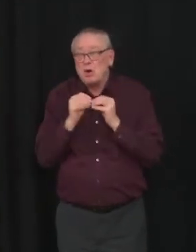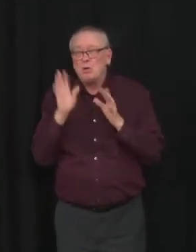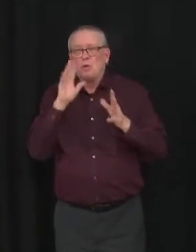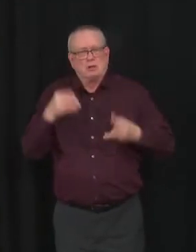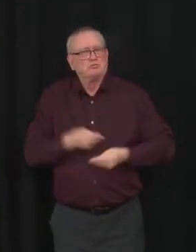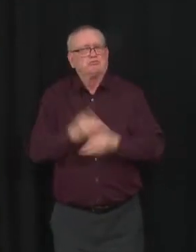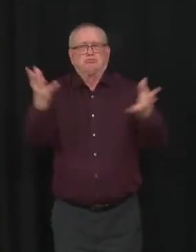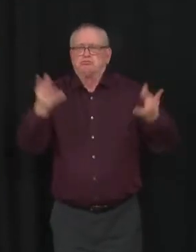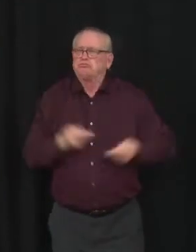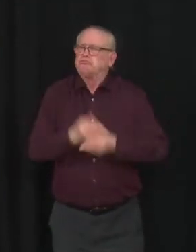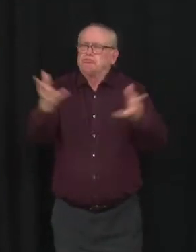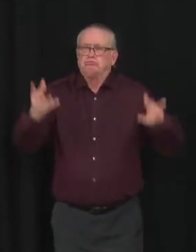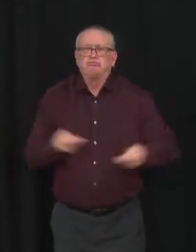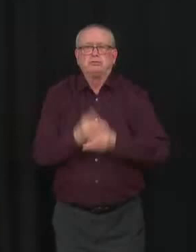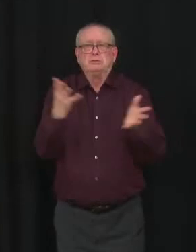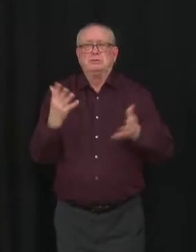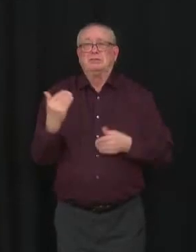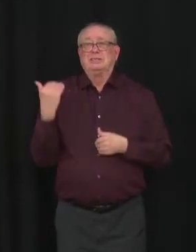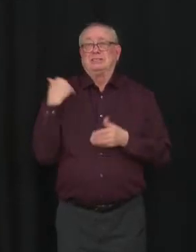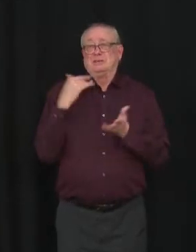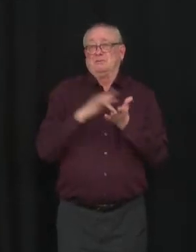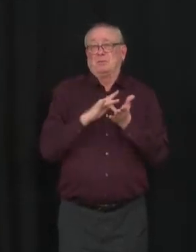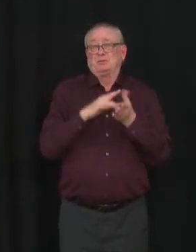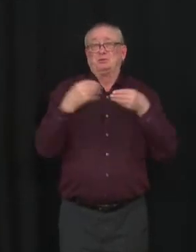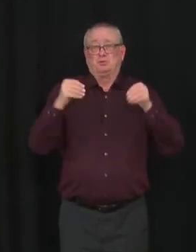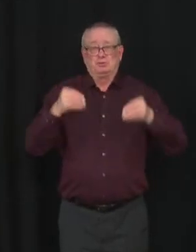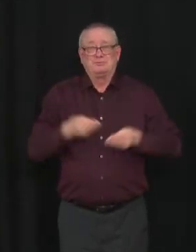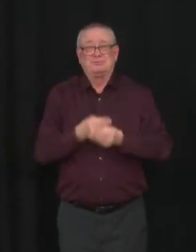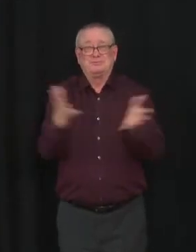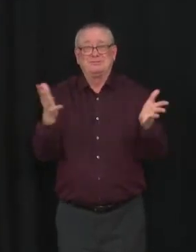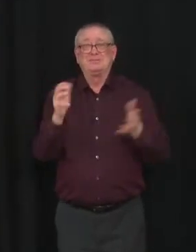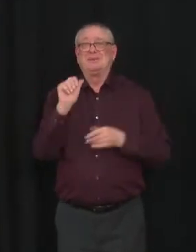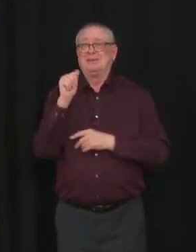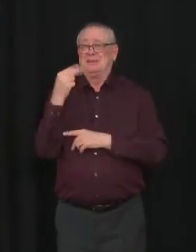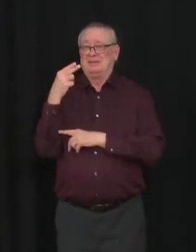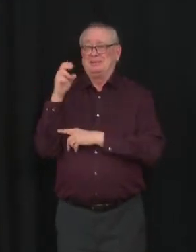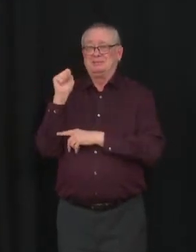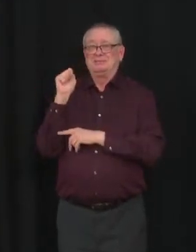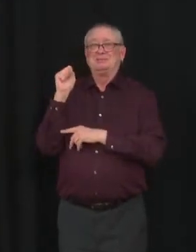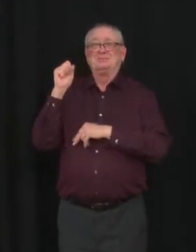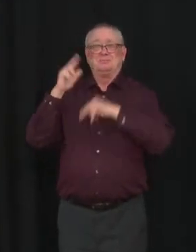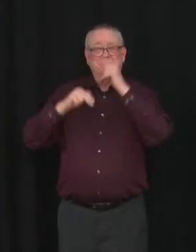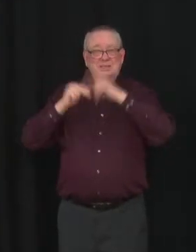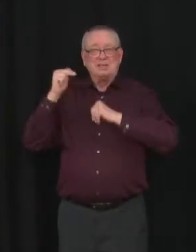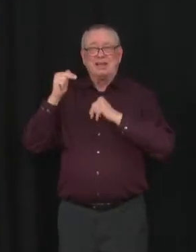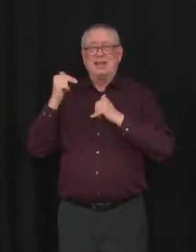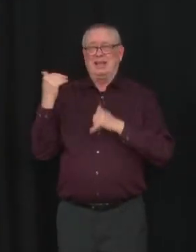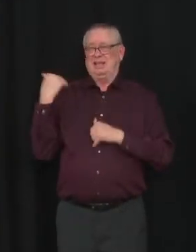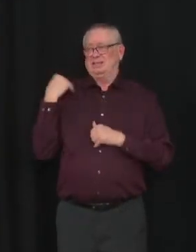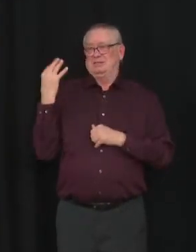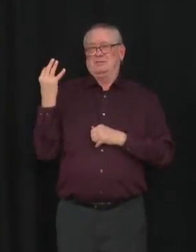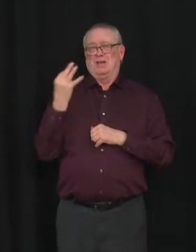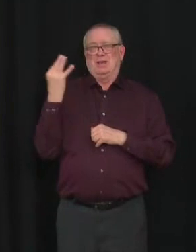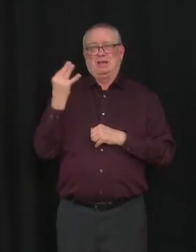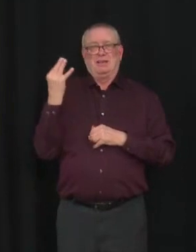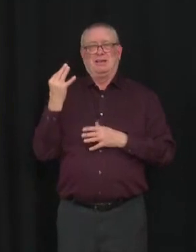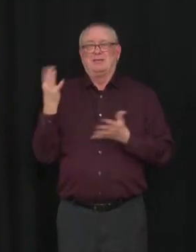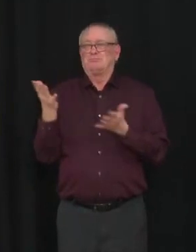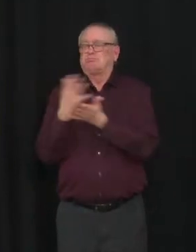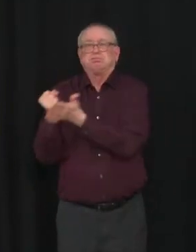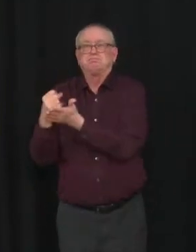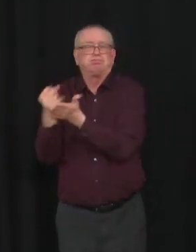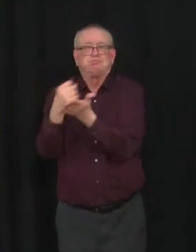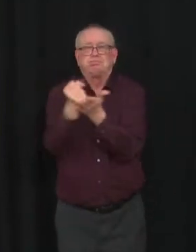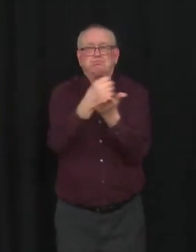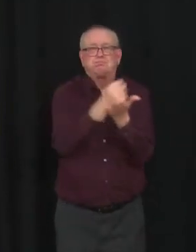available at pharmacies and Alberta Health Services sites across the province last Friday. We know that there is more demand